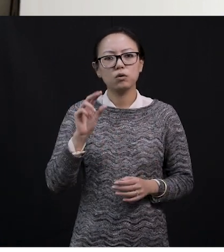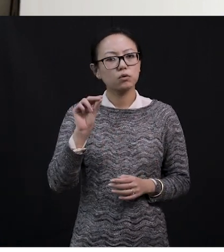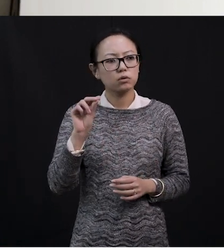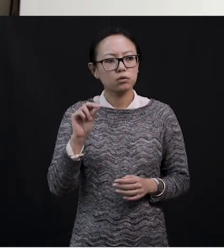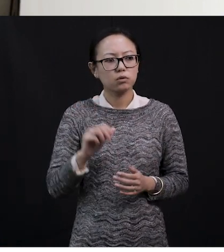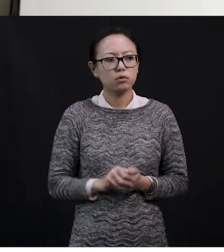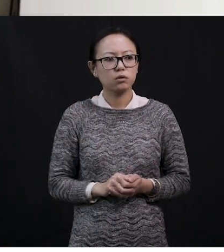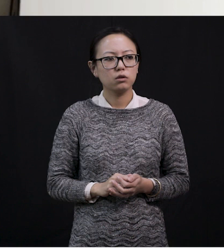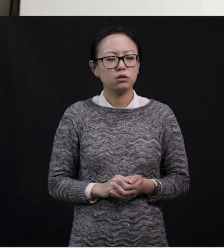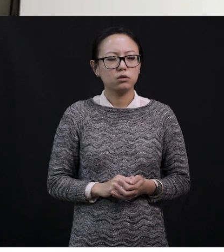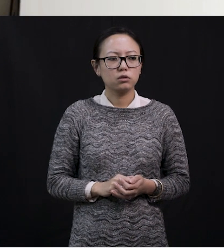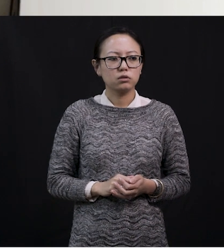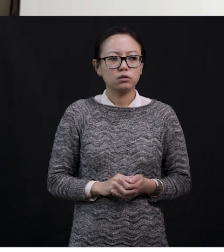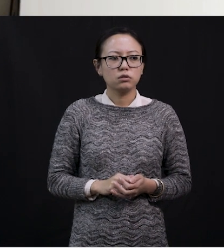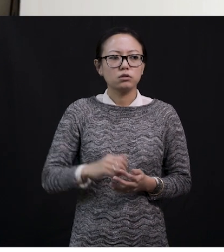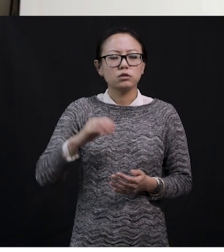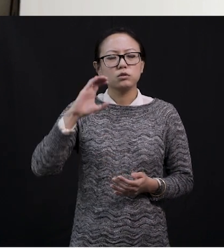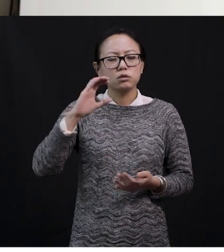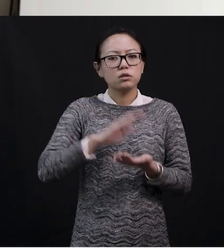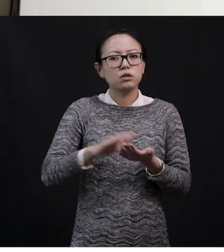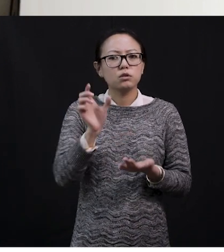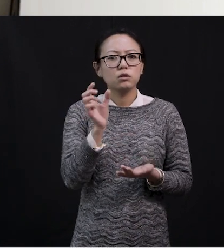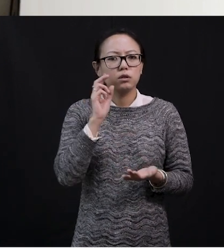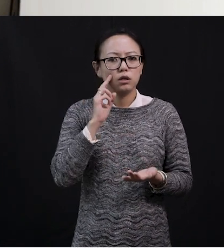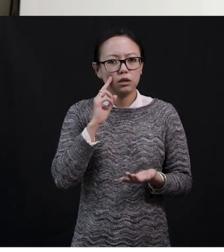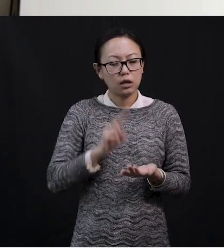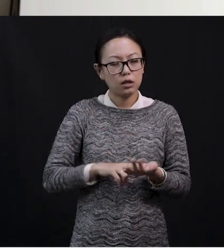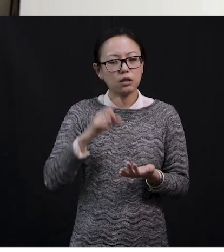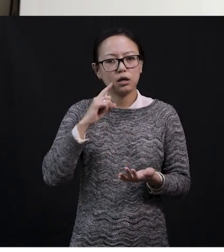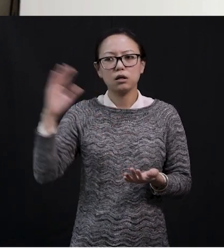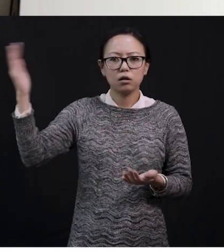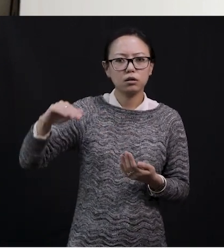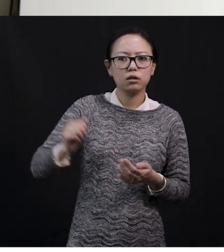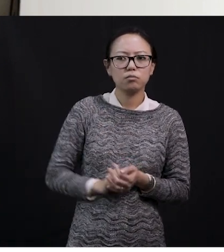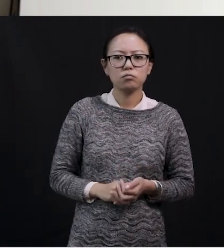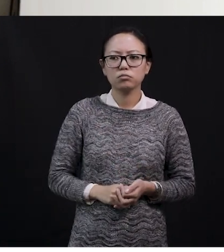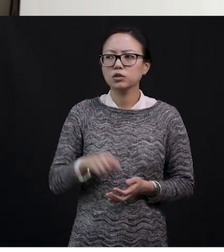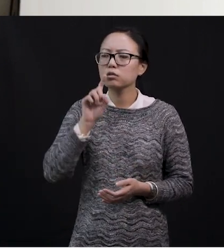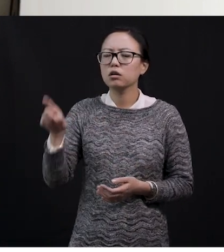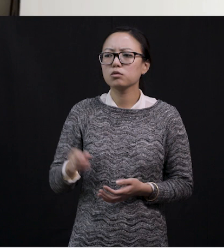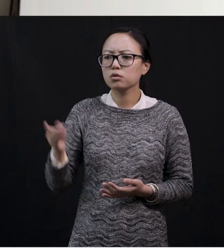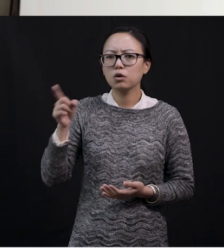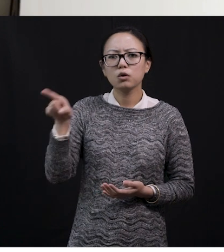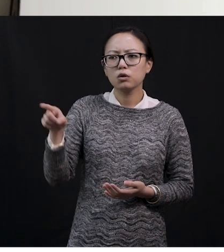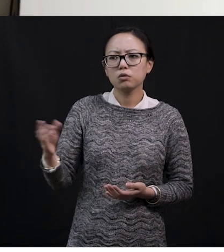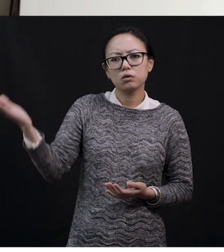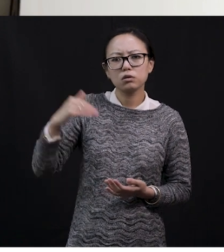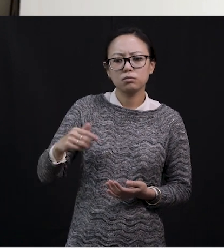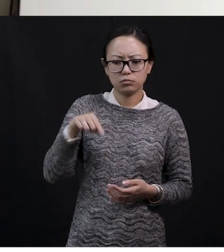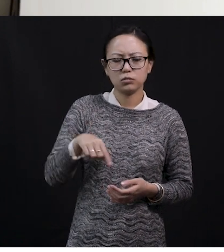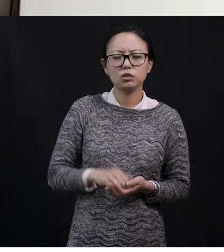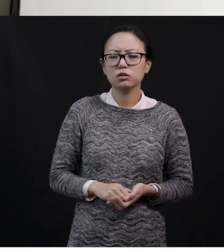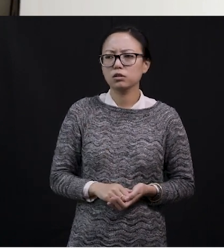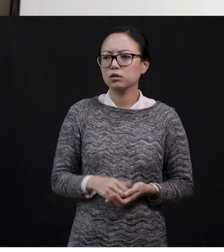is the purpose of his visiting. And yet, this is what he is asking him. Now, and